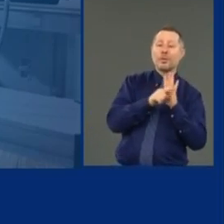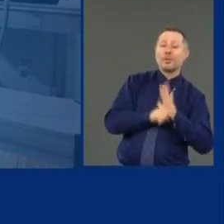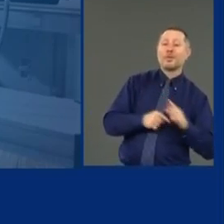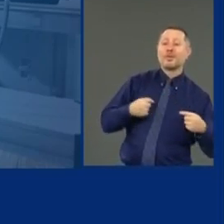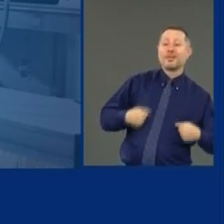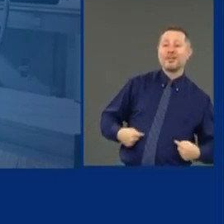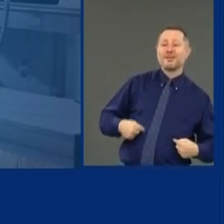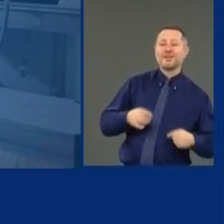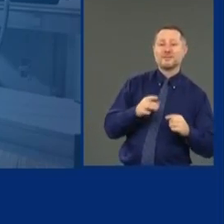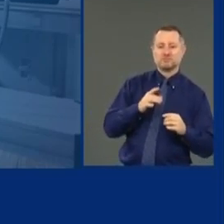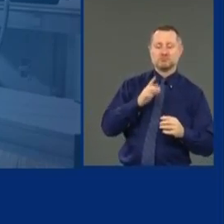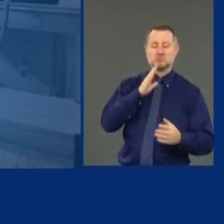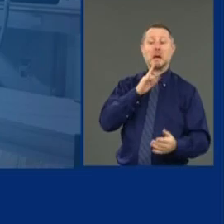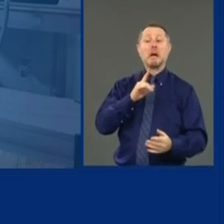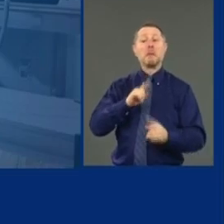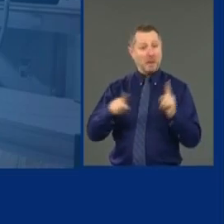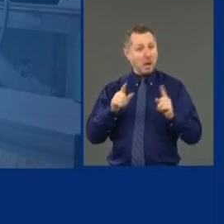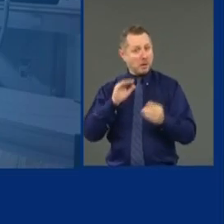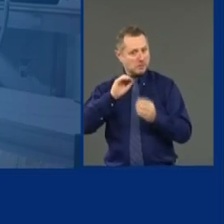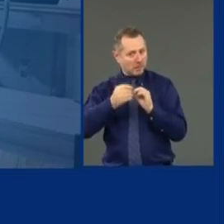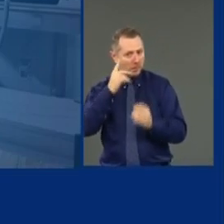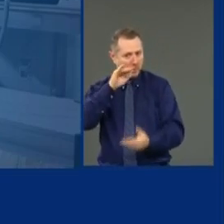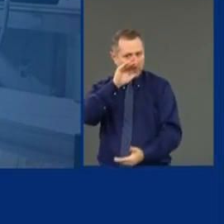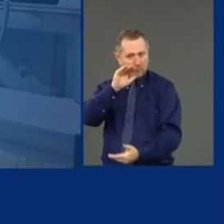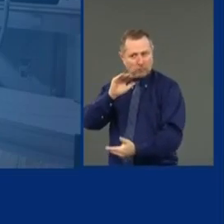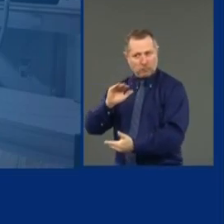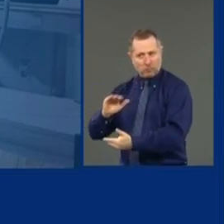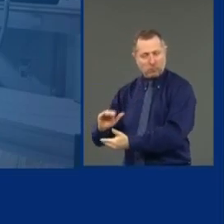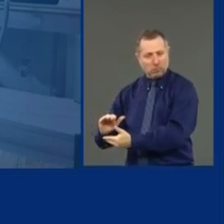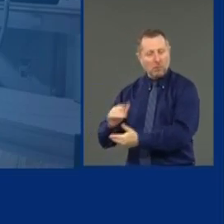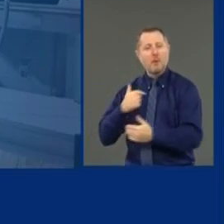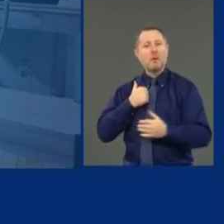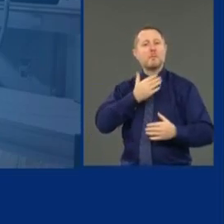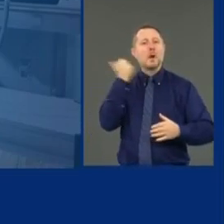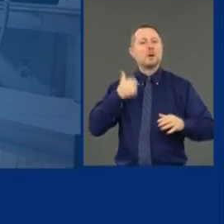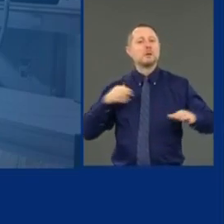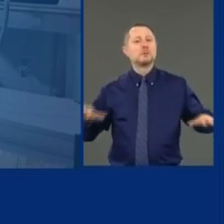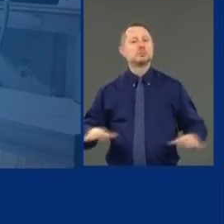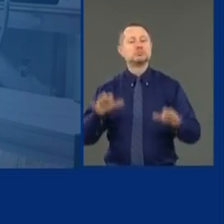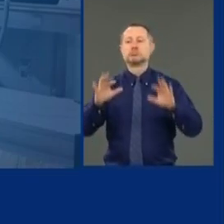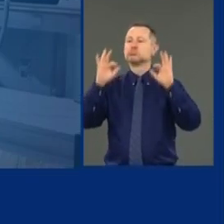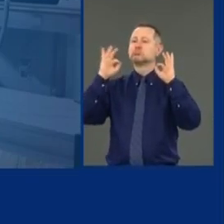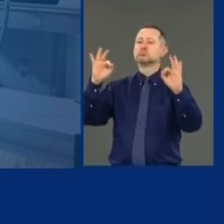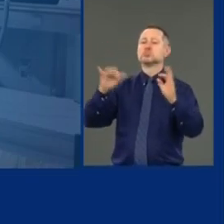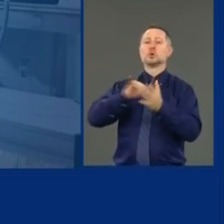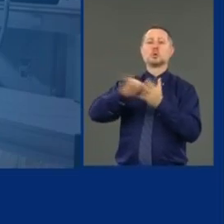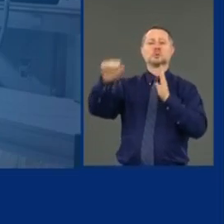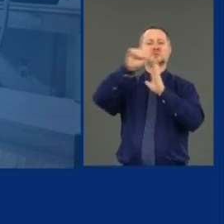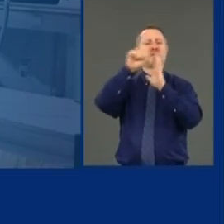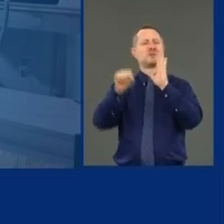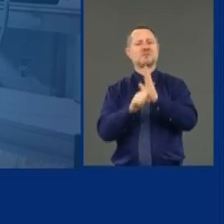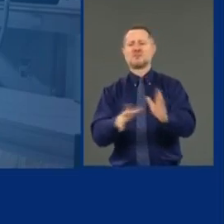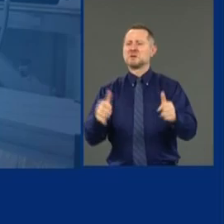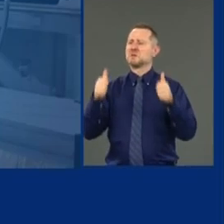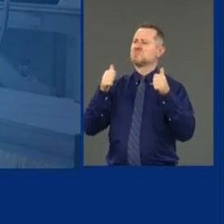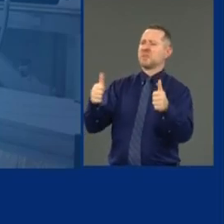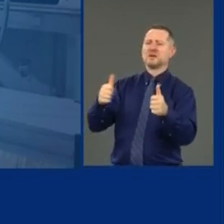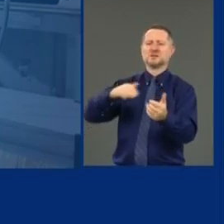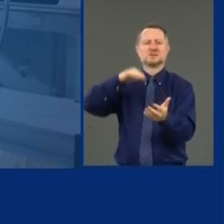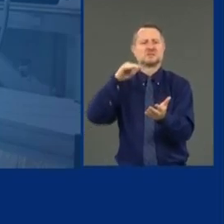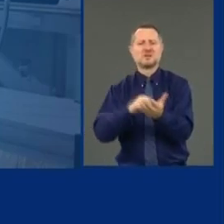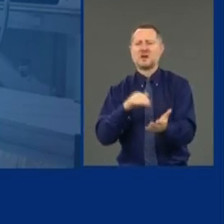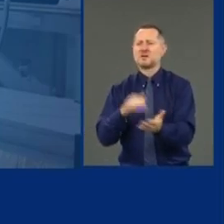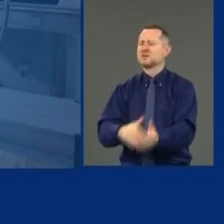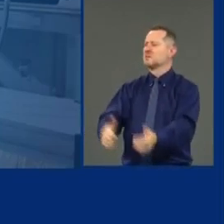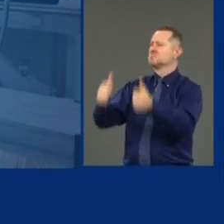to do that. We have the best hospitals, the best doctors, the best nurses. They're all working day and night. So